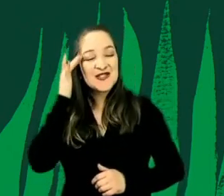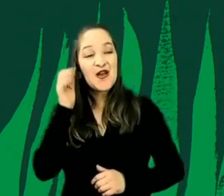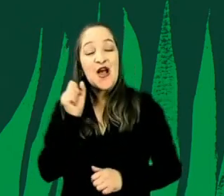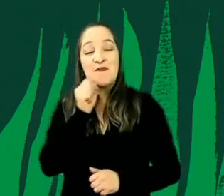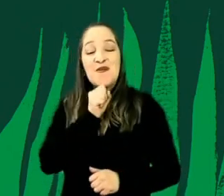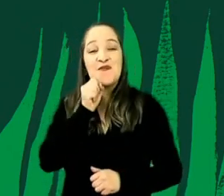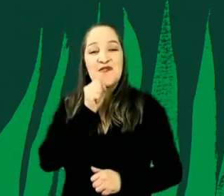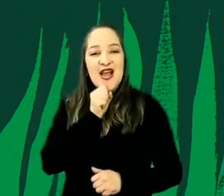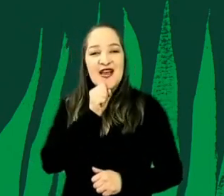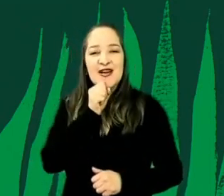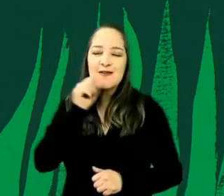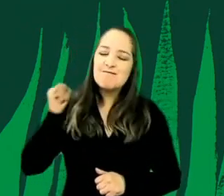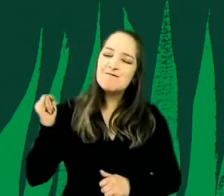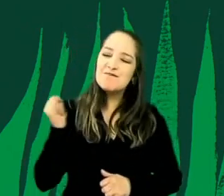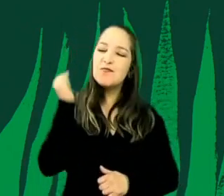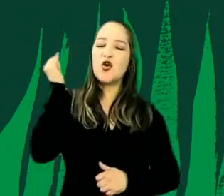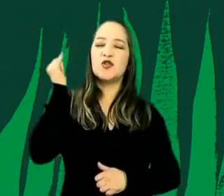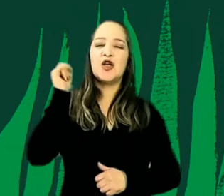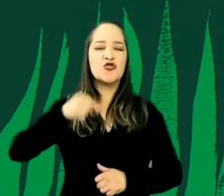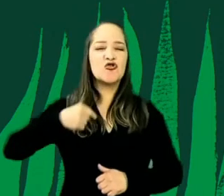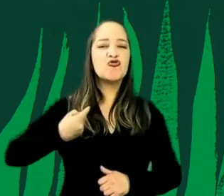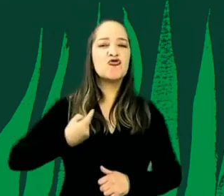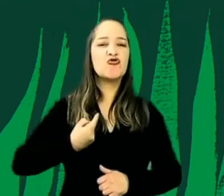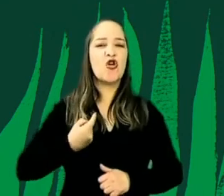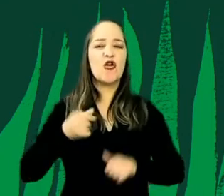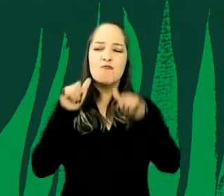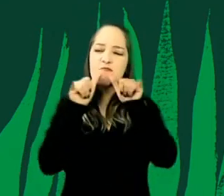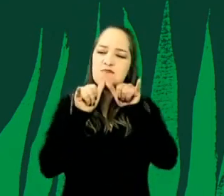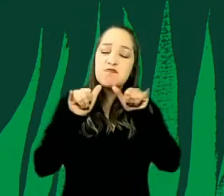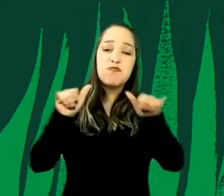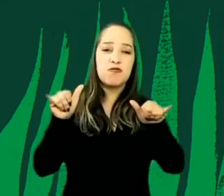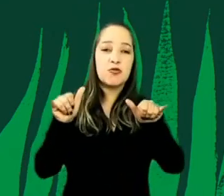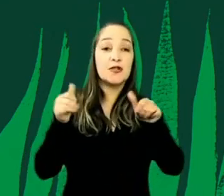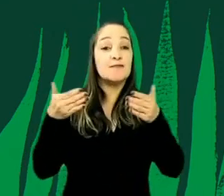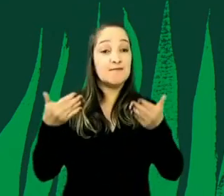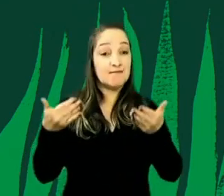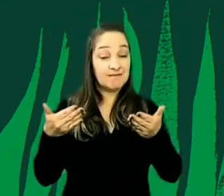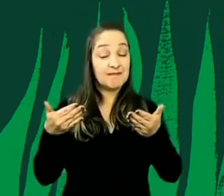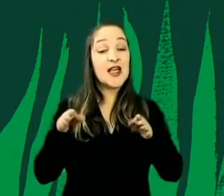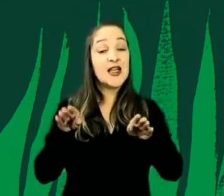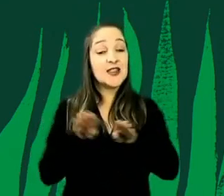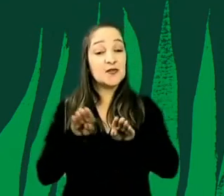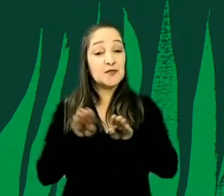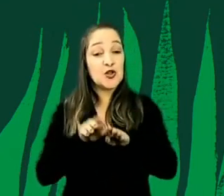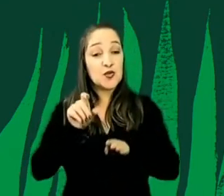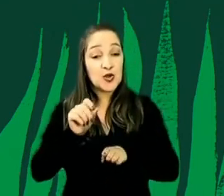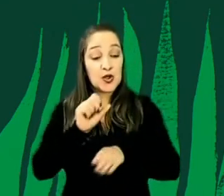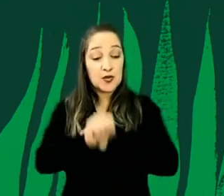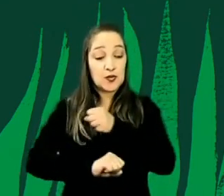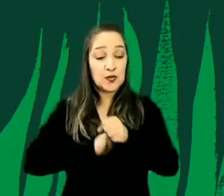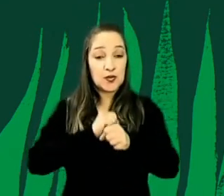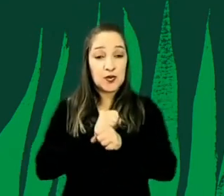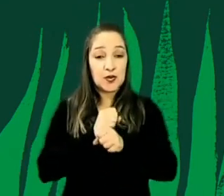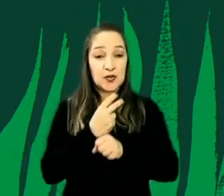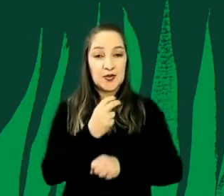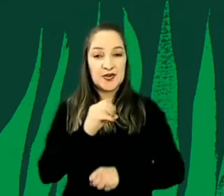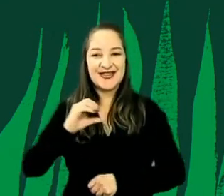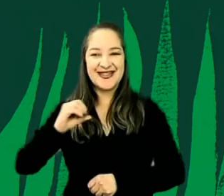women the basis for our speech. I could not fail to say also that in